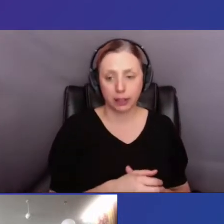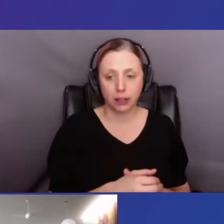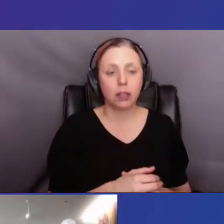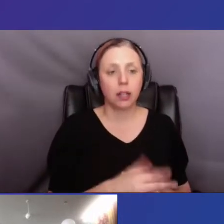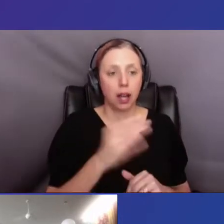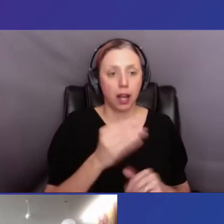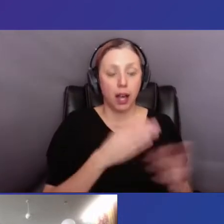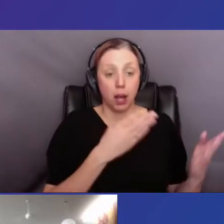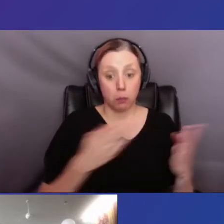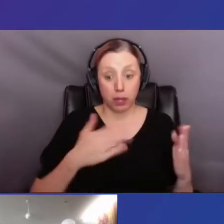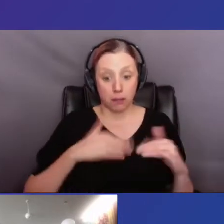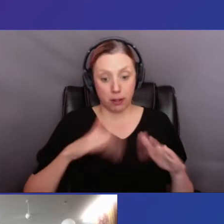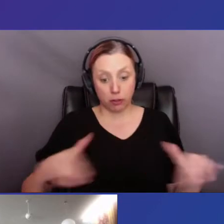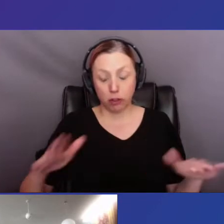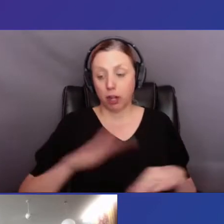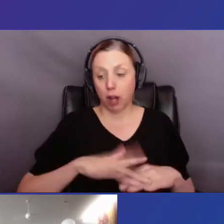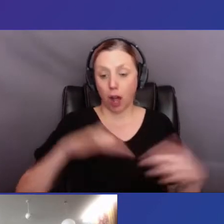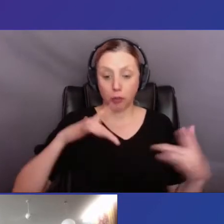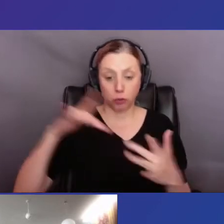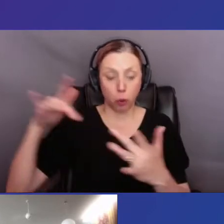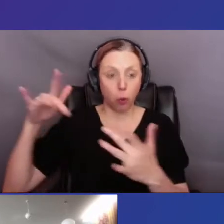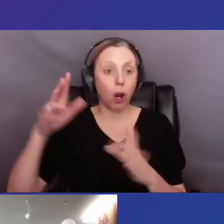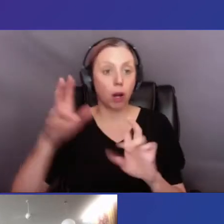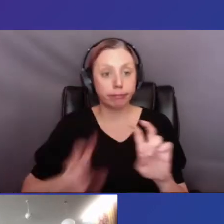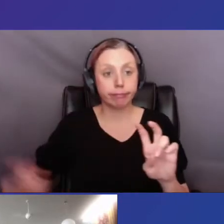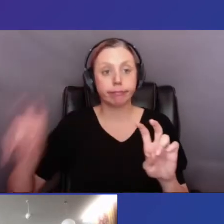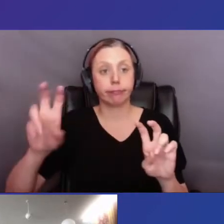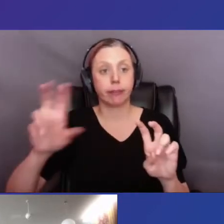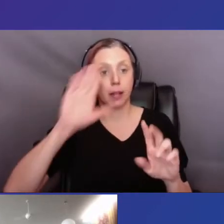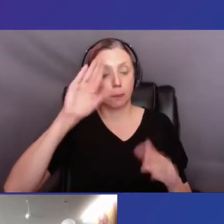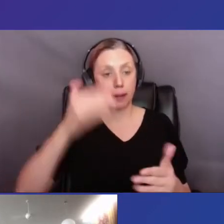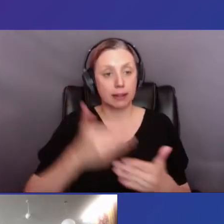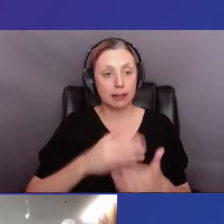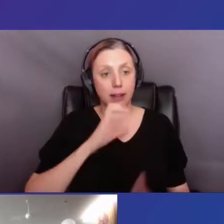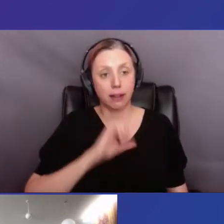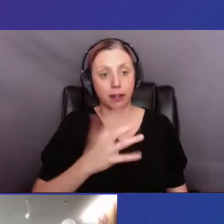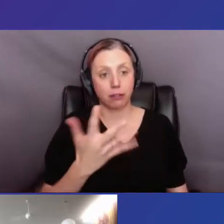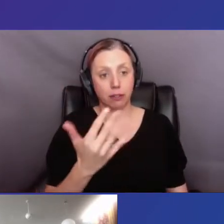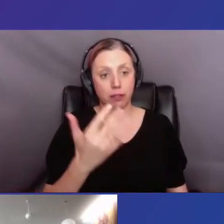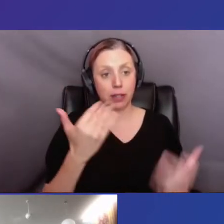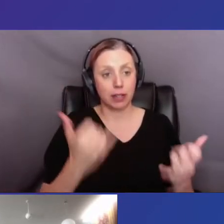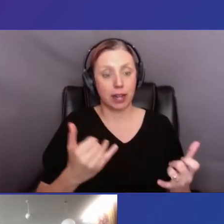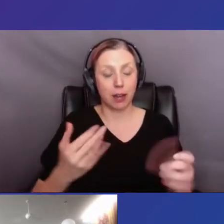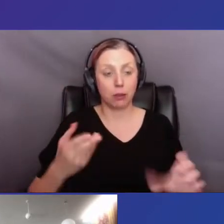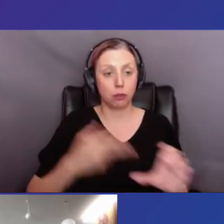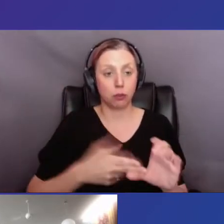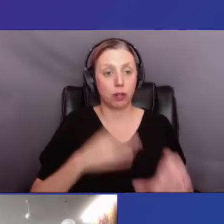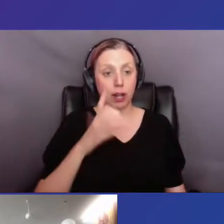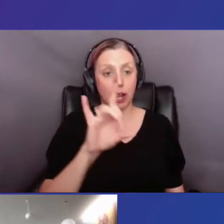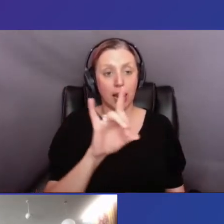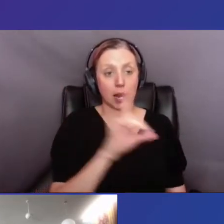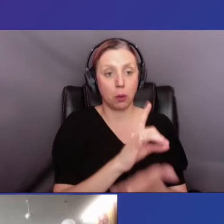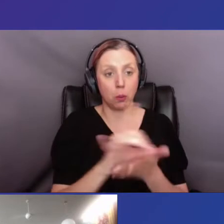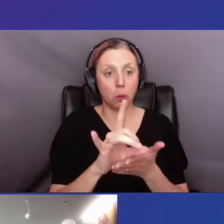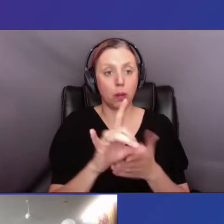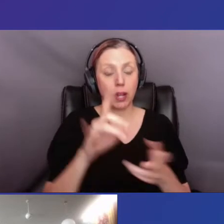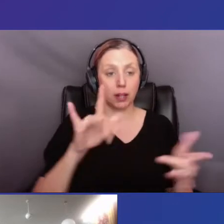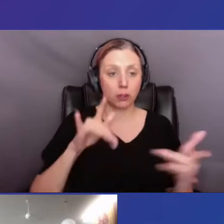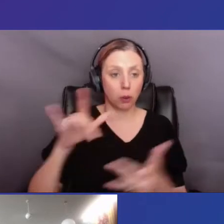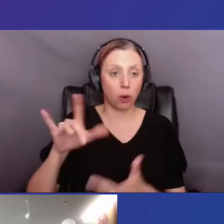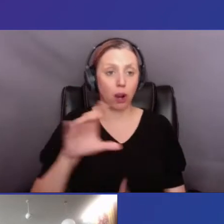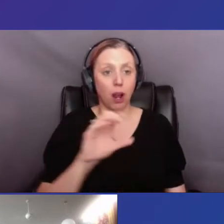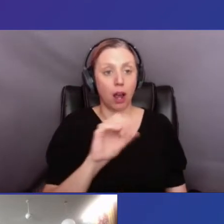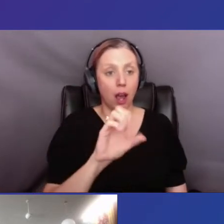bringing my children on tour. My son, who's 15 now, came on a 8-week tour through Oslo,